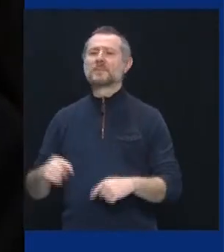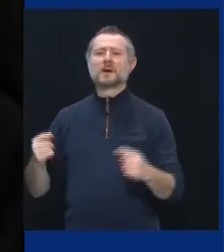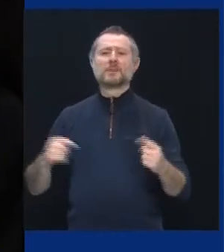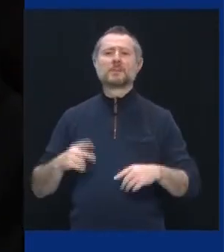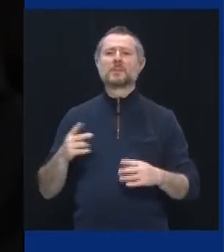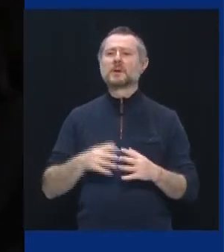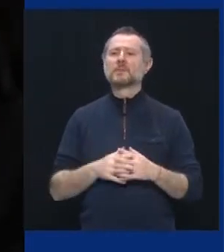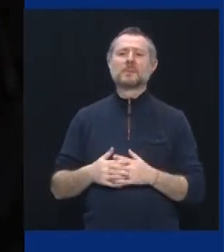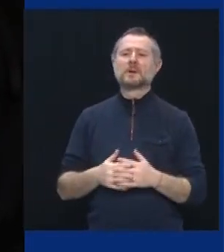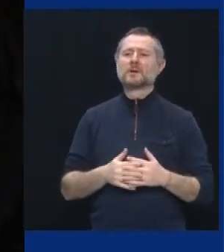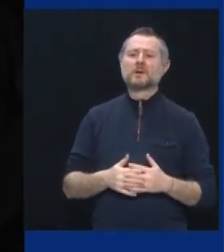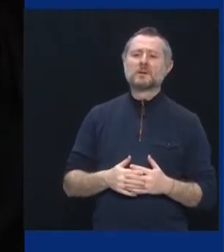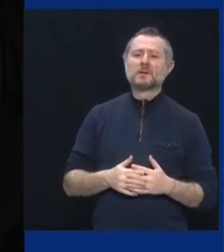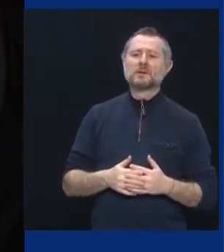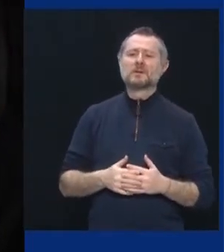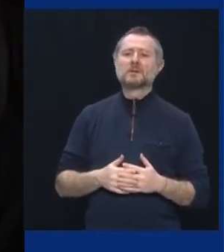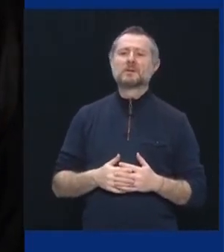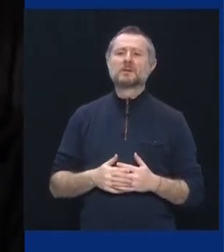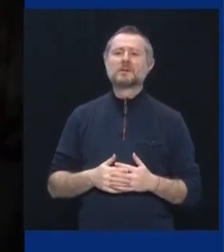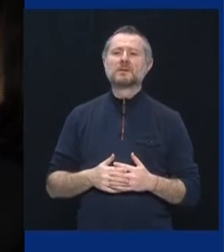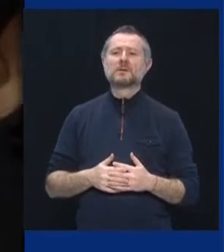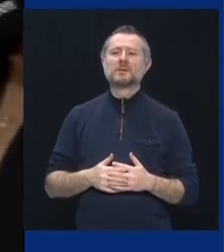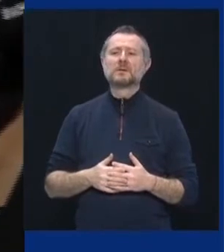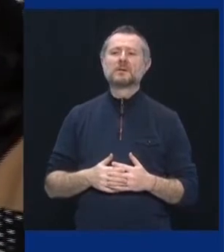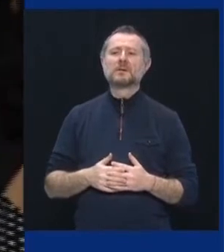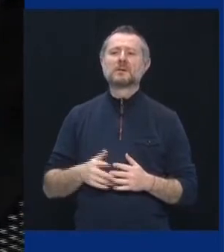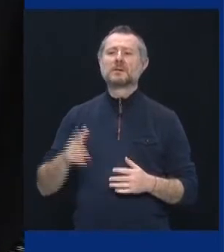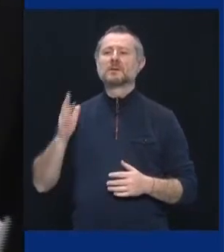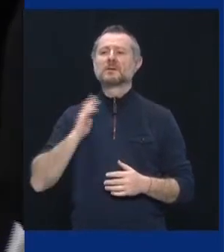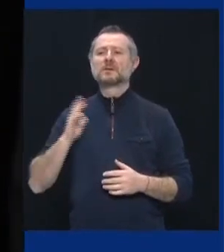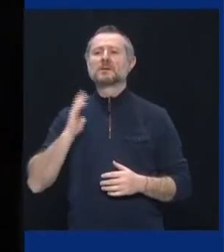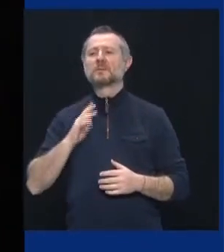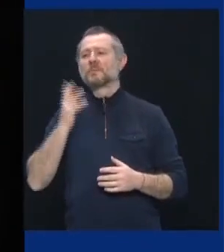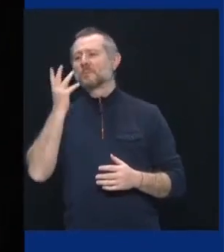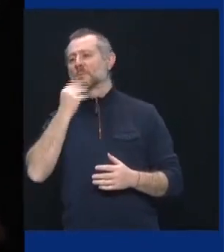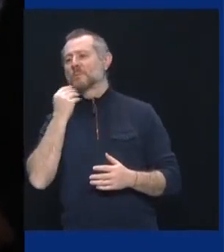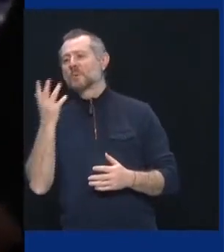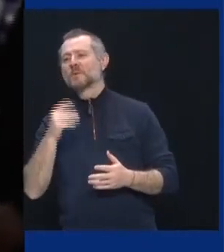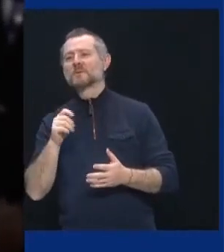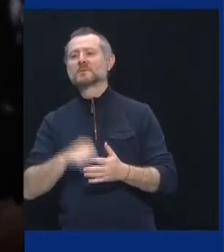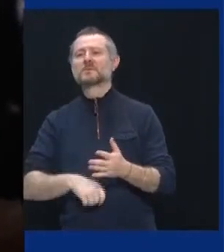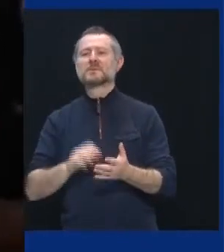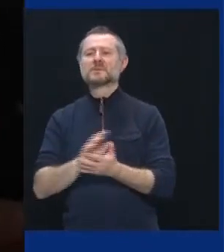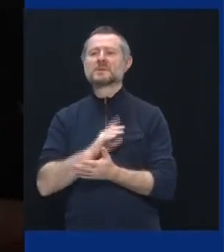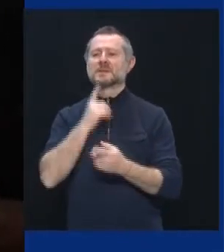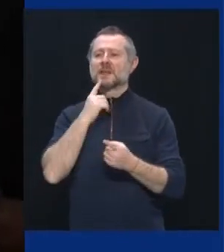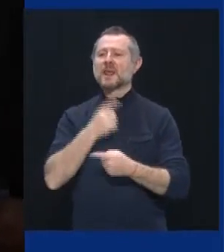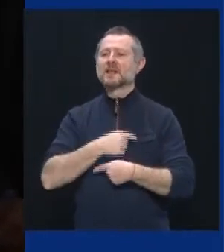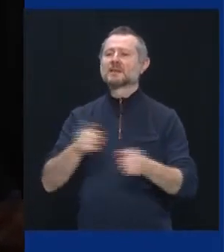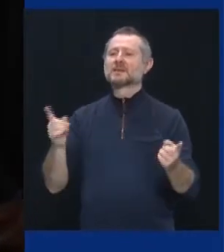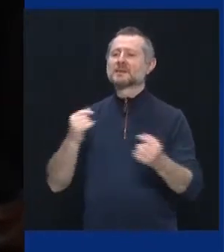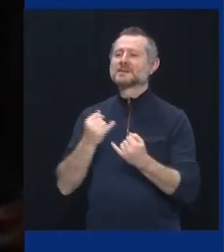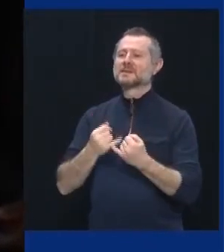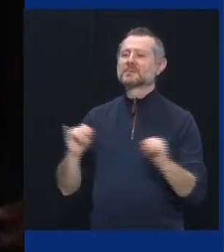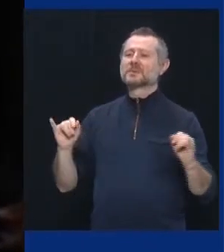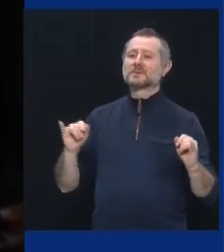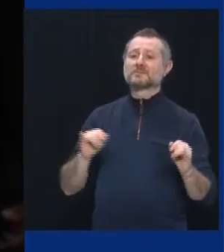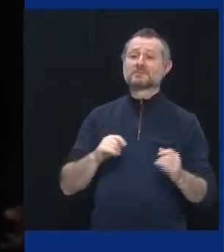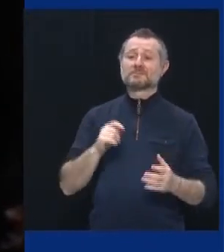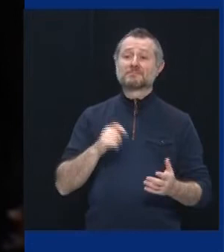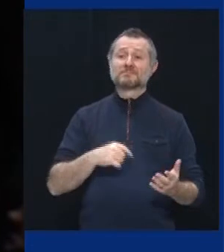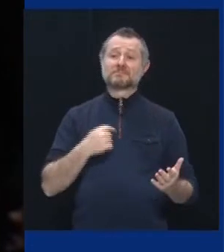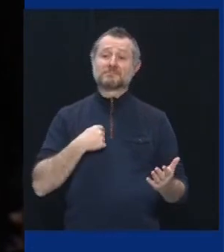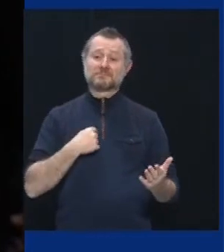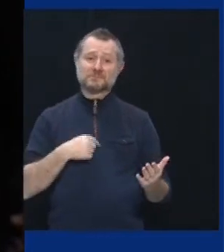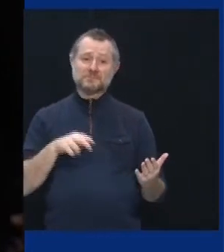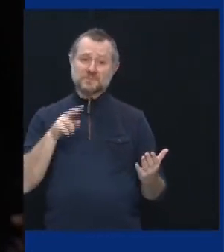beautiful document, the Declaration of Independence, I looked long and hard and I couldn't